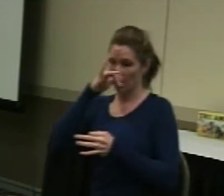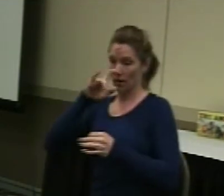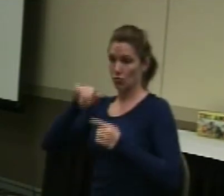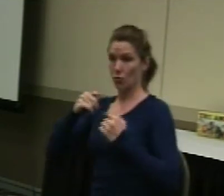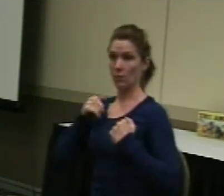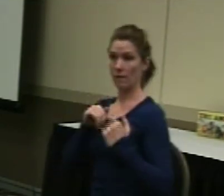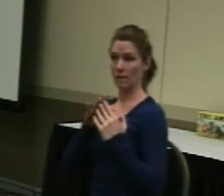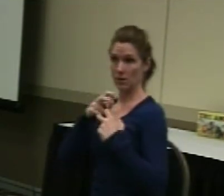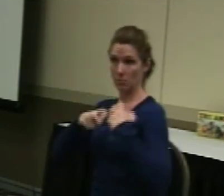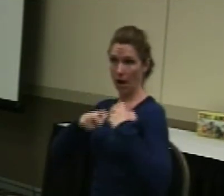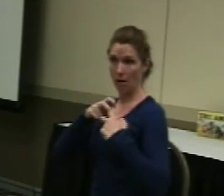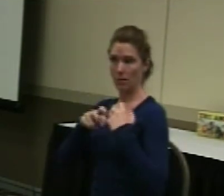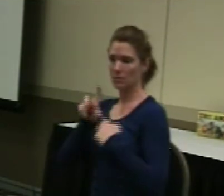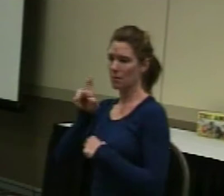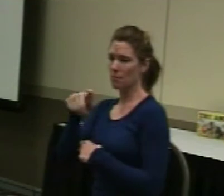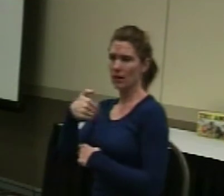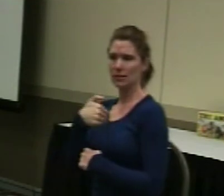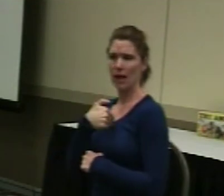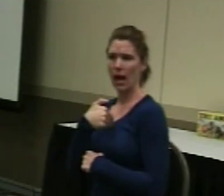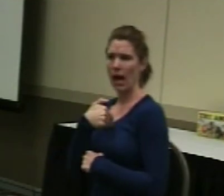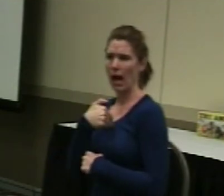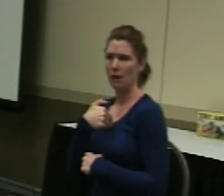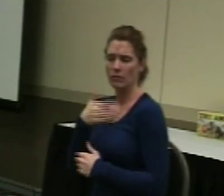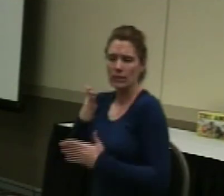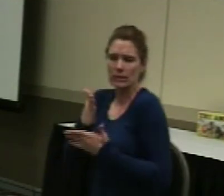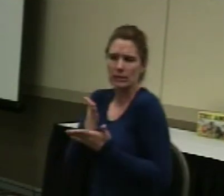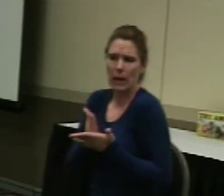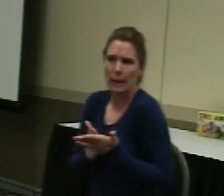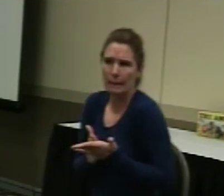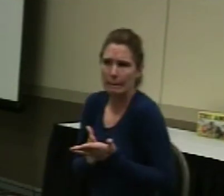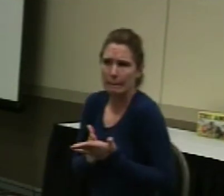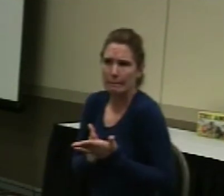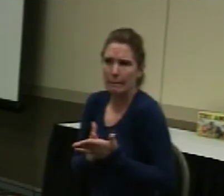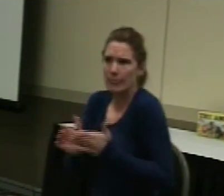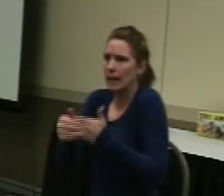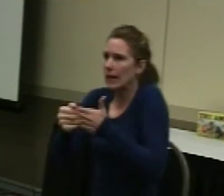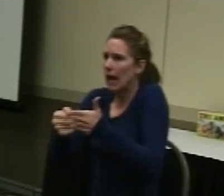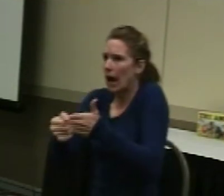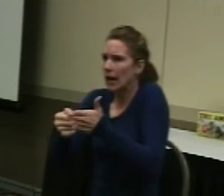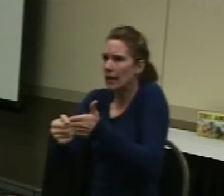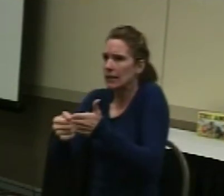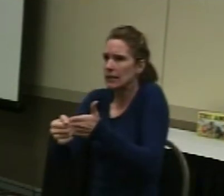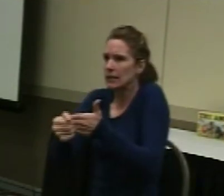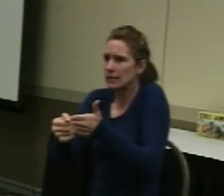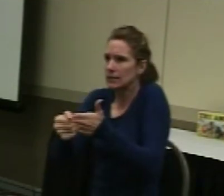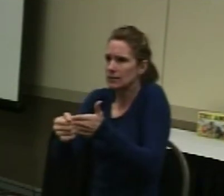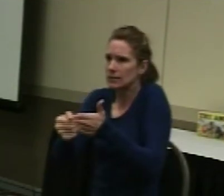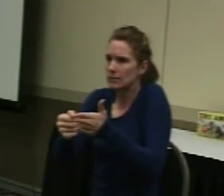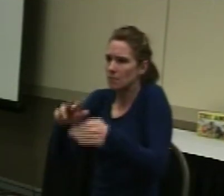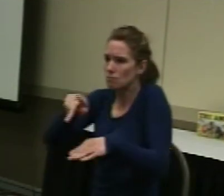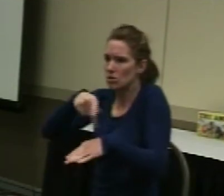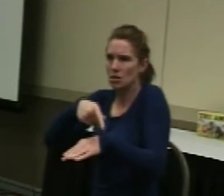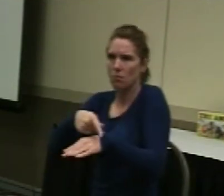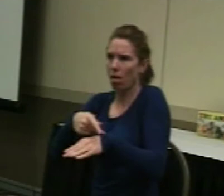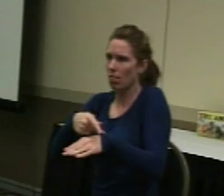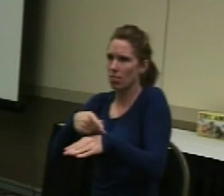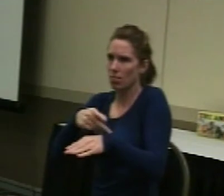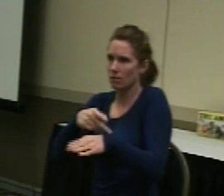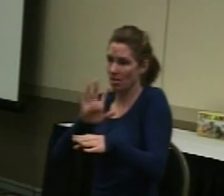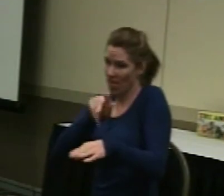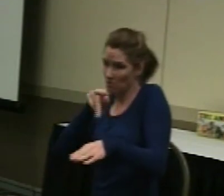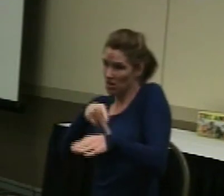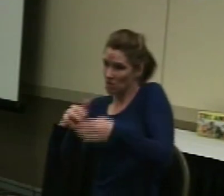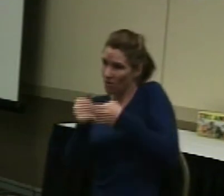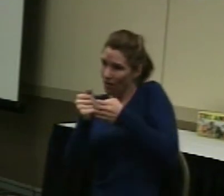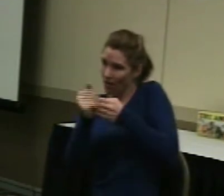problems, we have to have some kind of guiding principles that guide